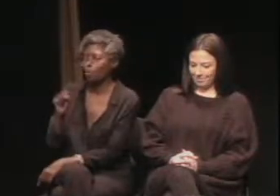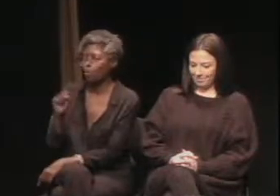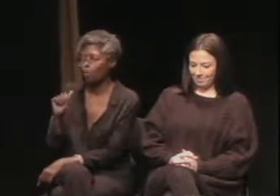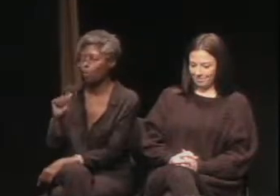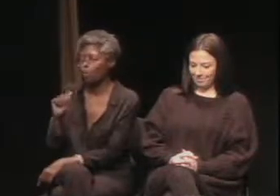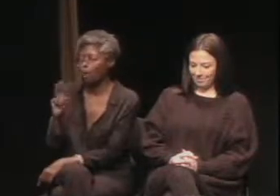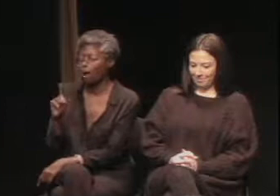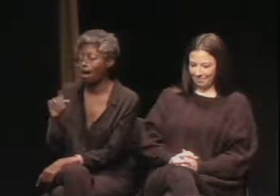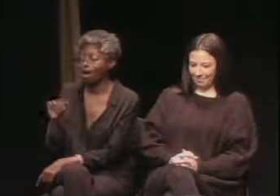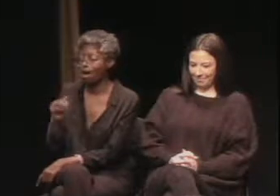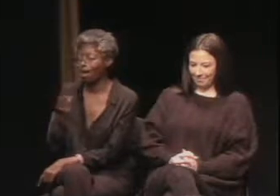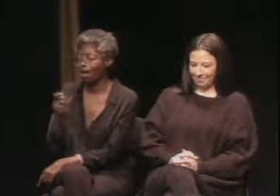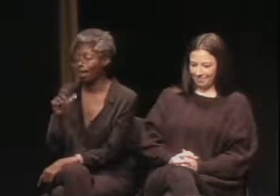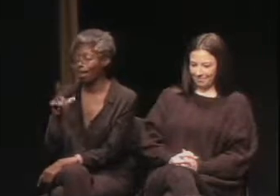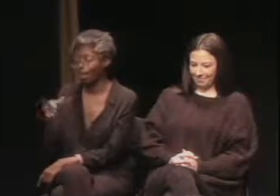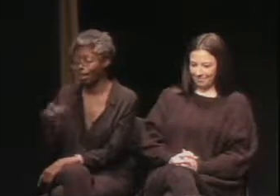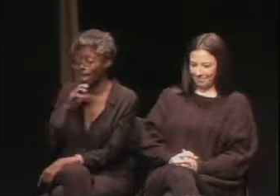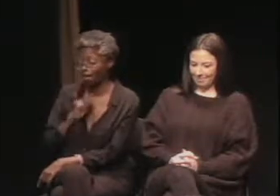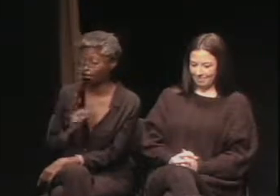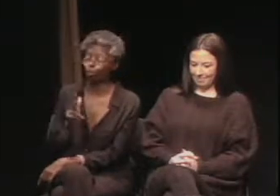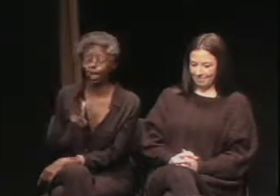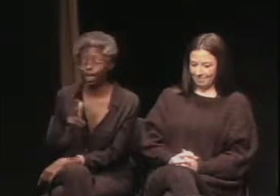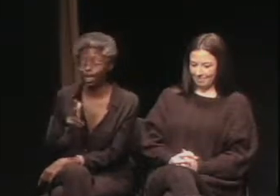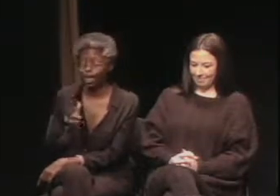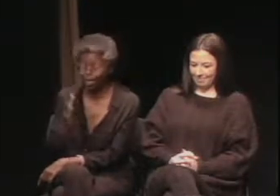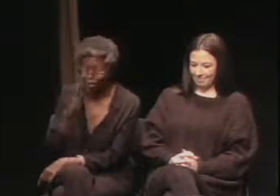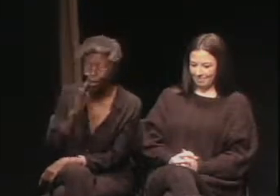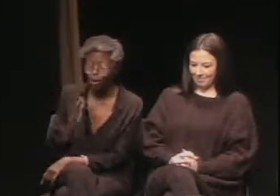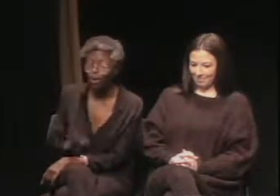like 3 years old. We was black.